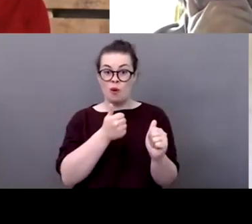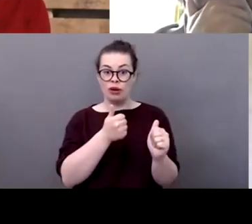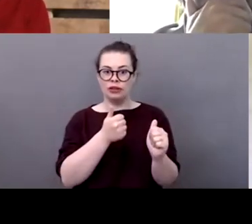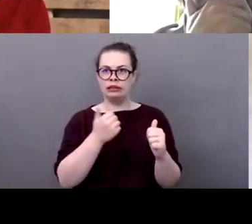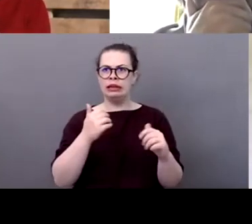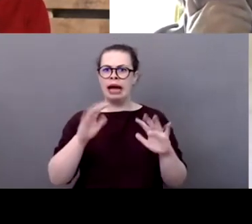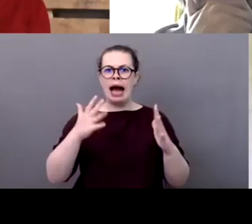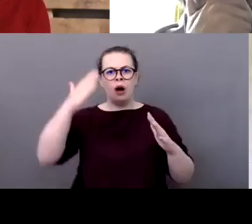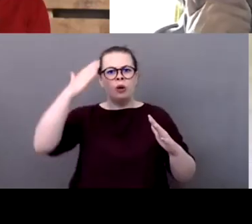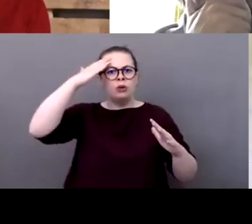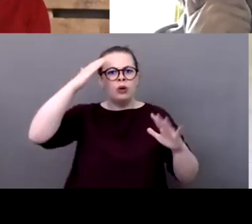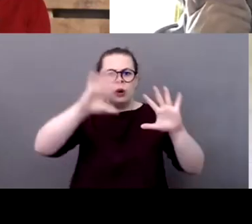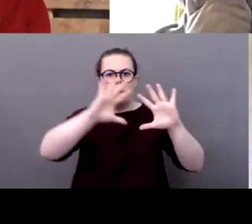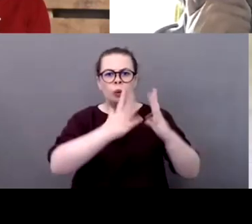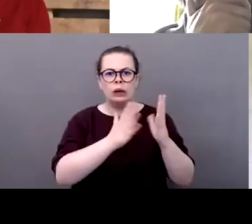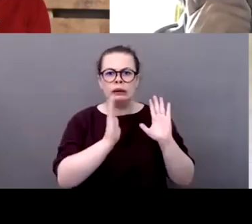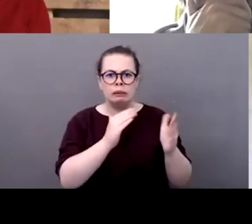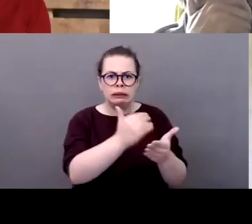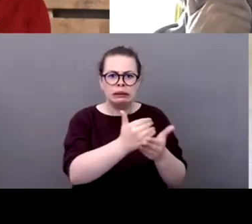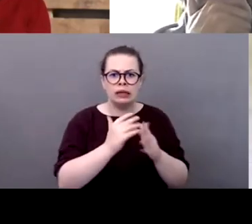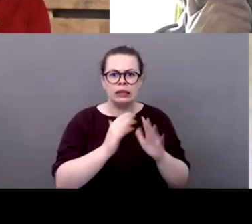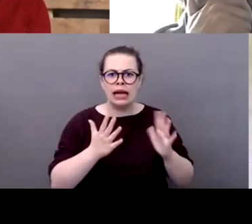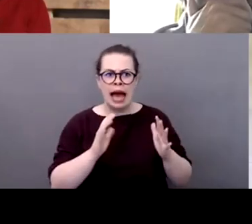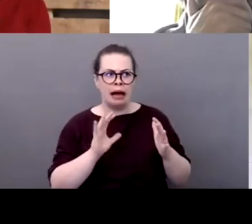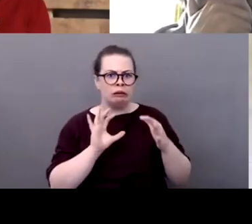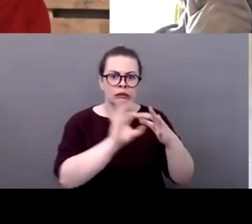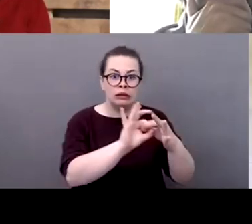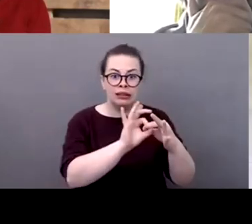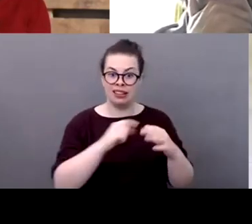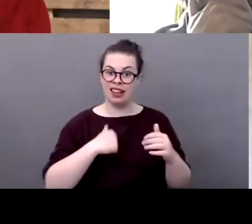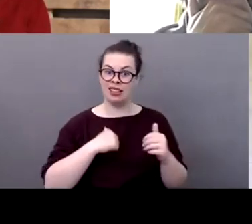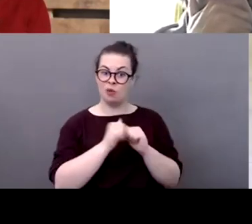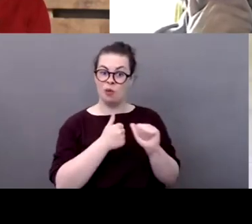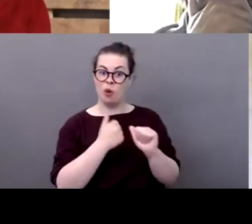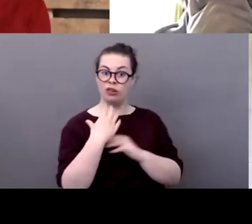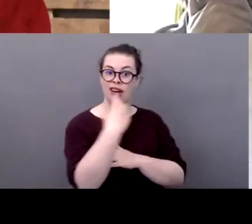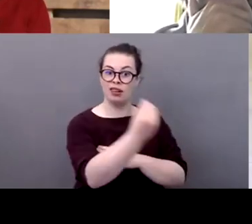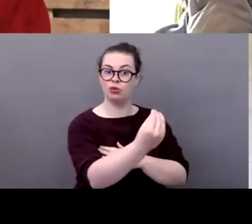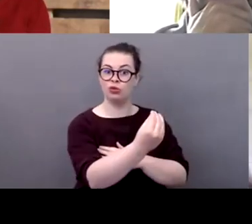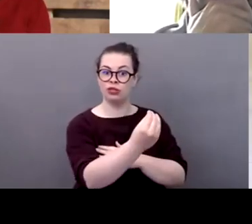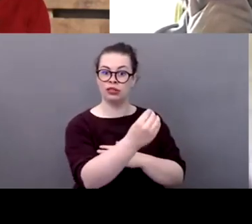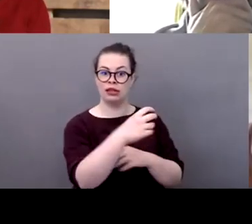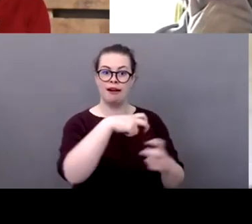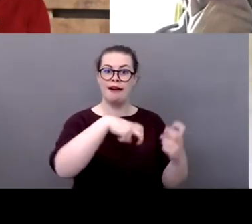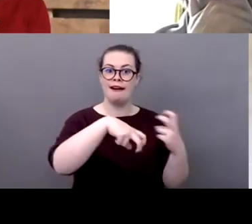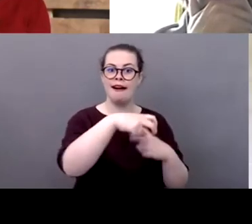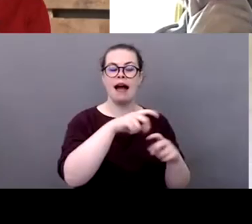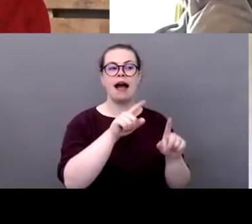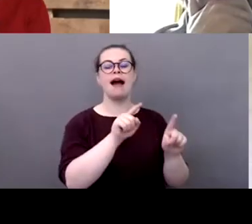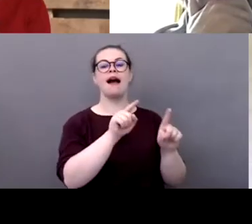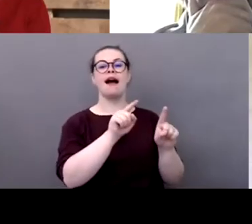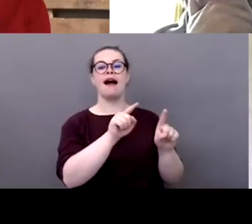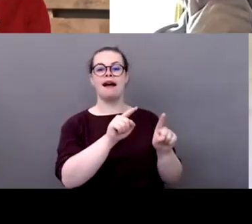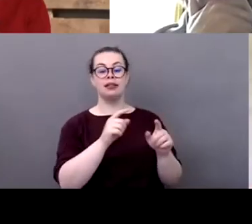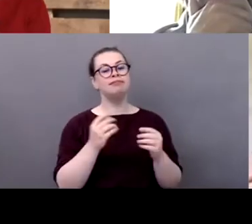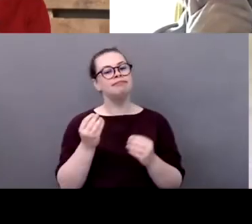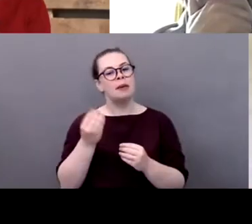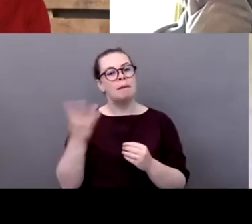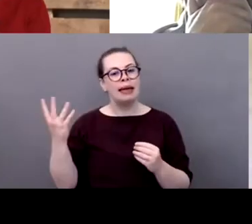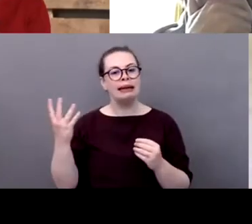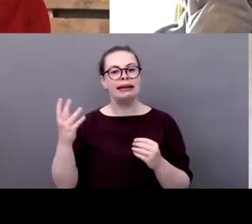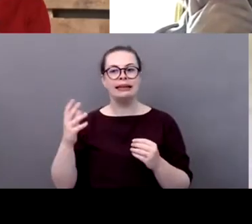huge opportunity there to challenge some of the narratives. A lot of what we hear is a lot around the sort of risks and dangers